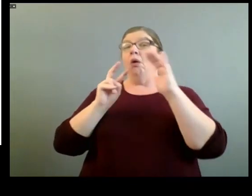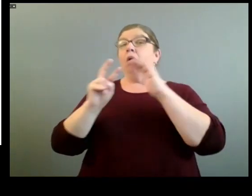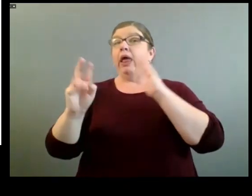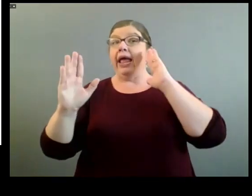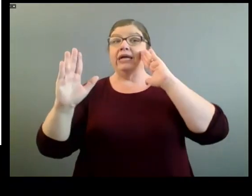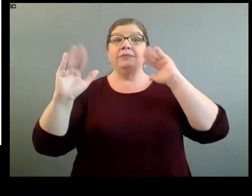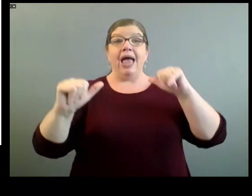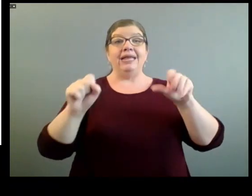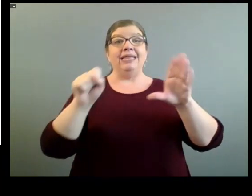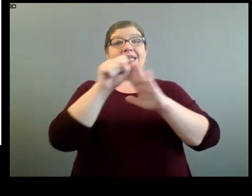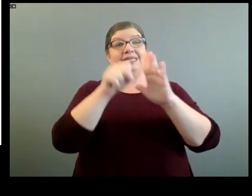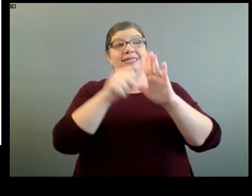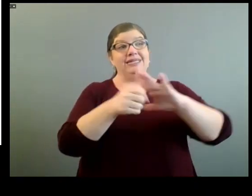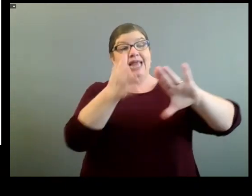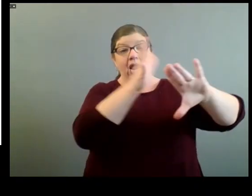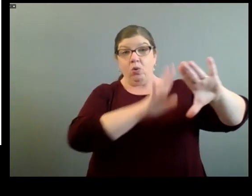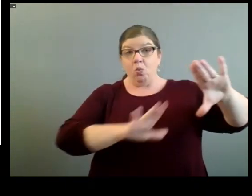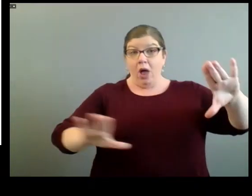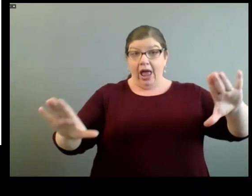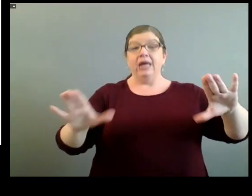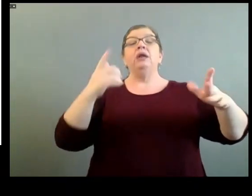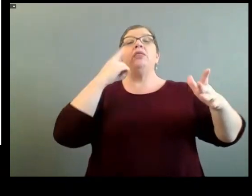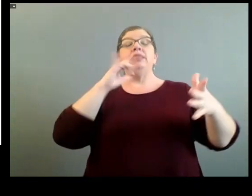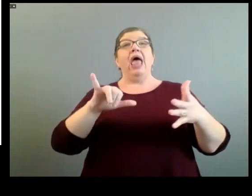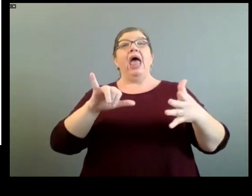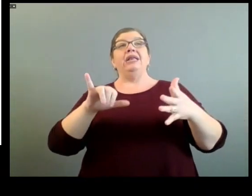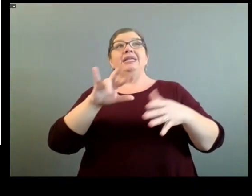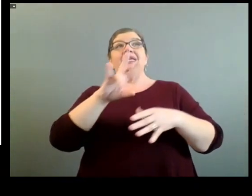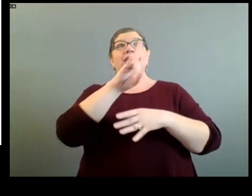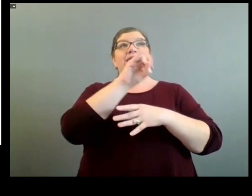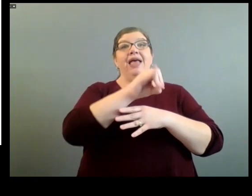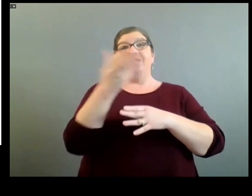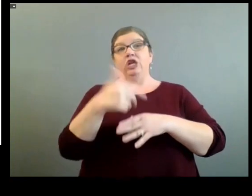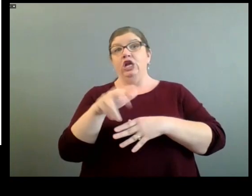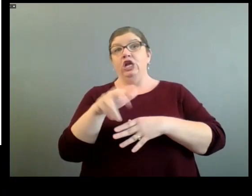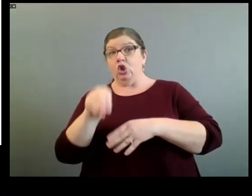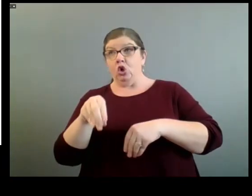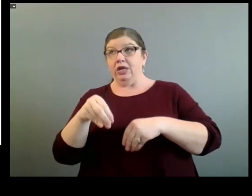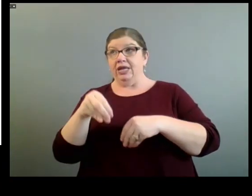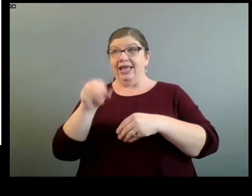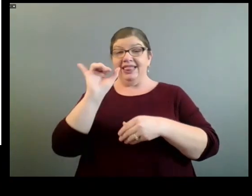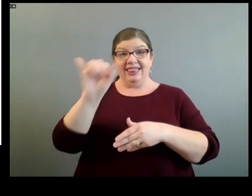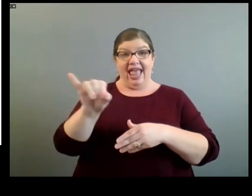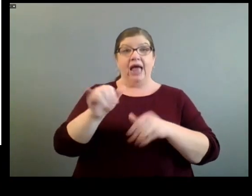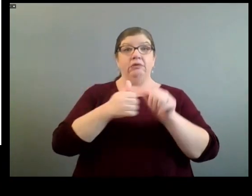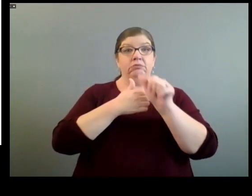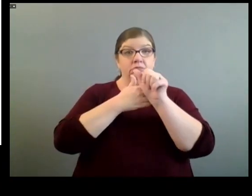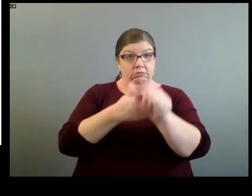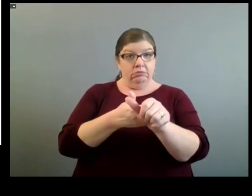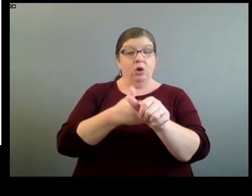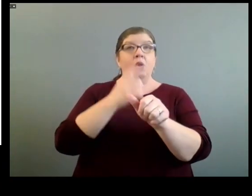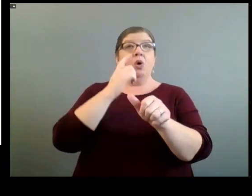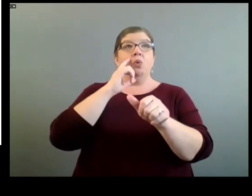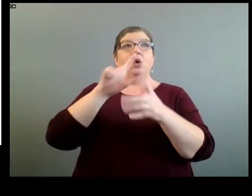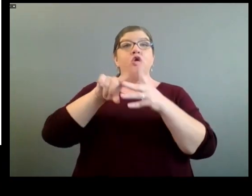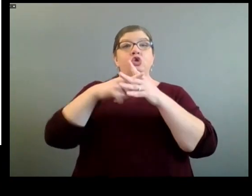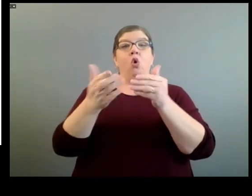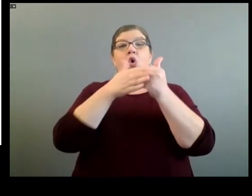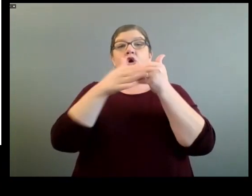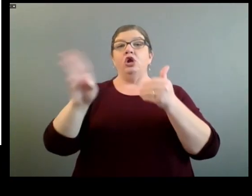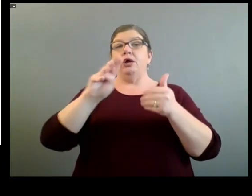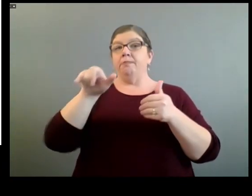statewide, the implementation for the 70-30 formula is March 1st. It